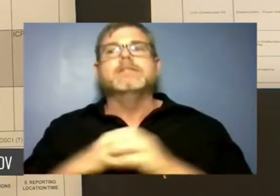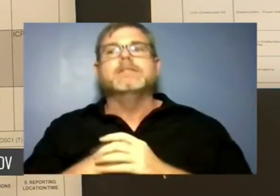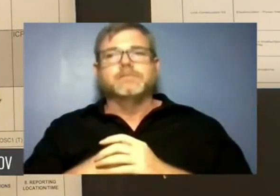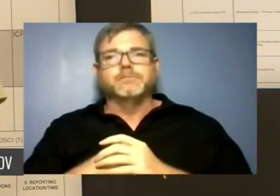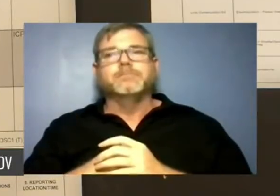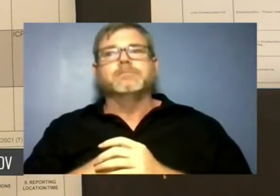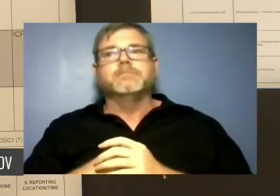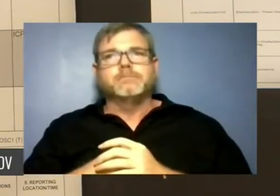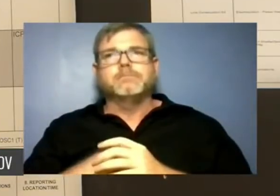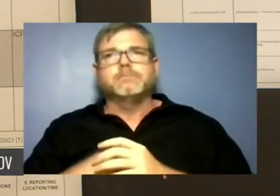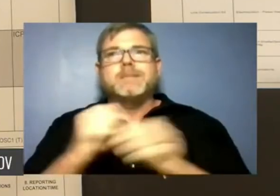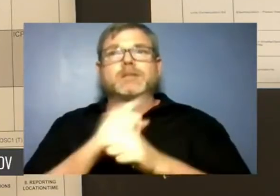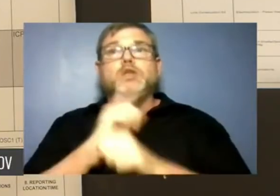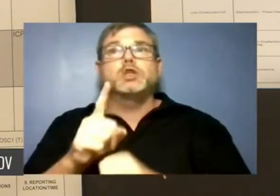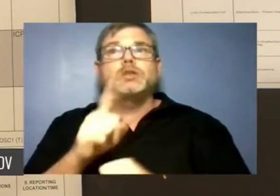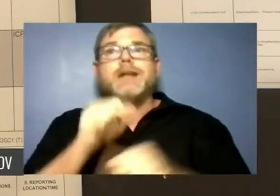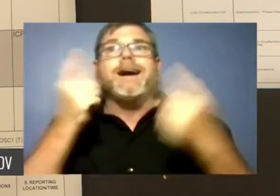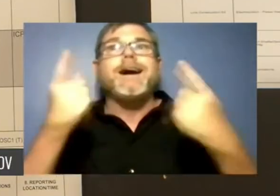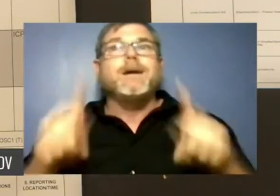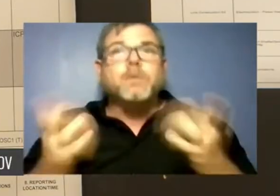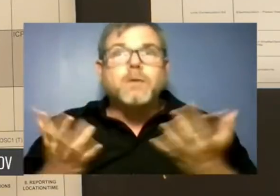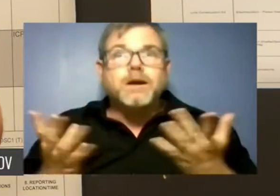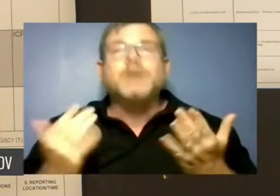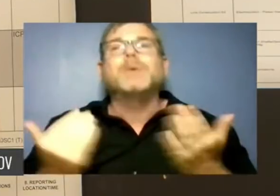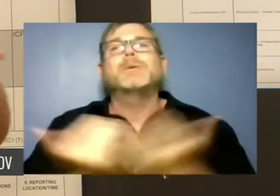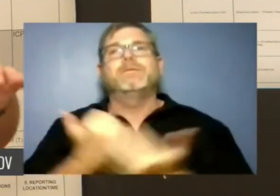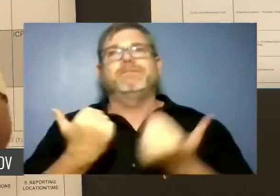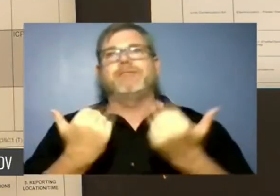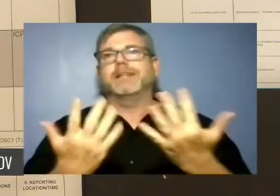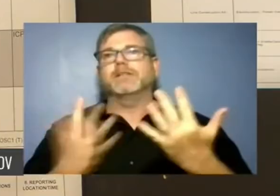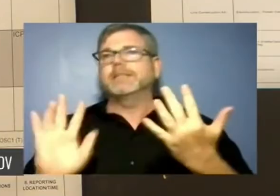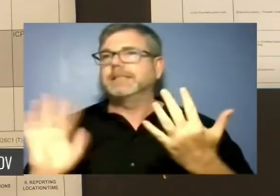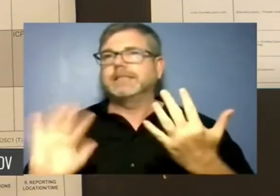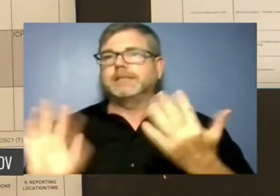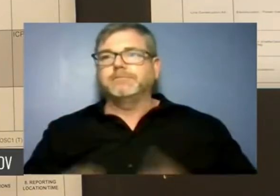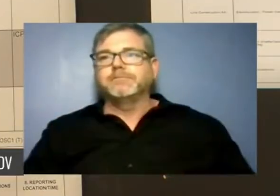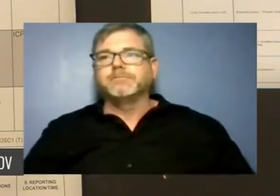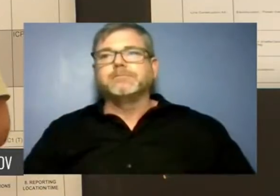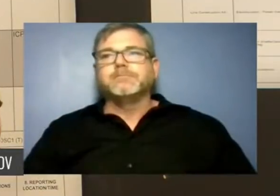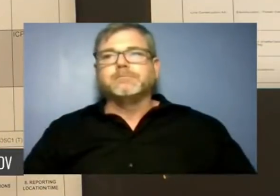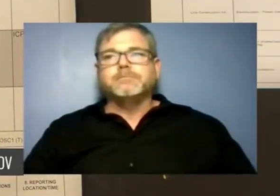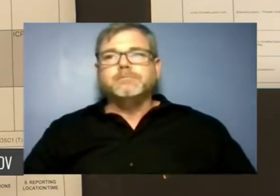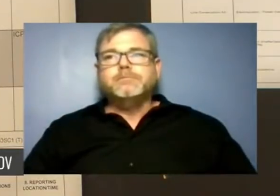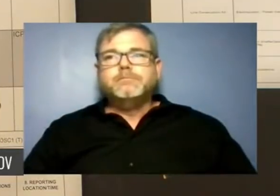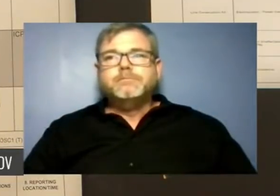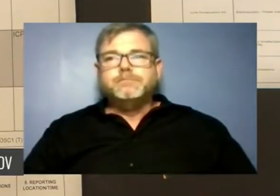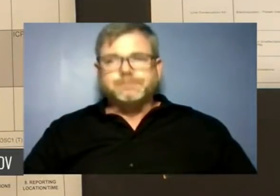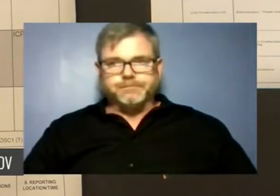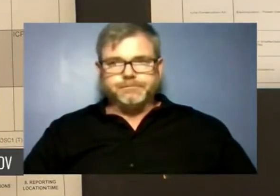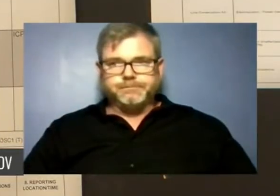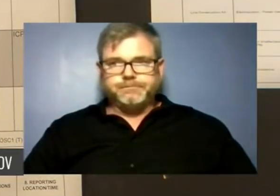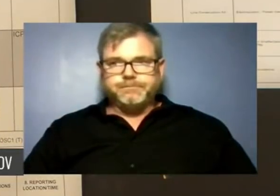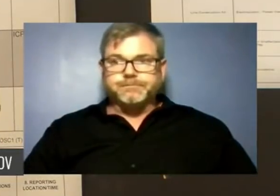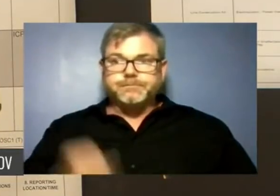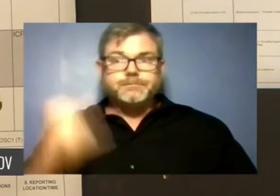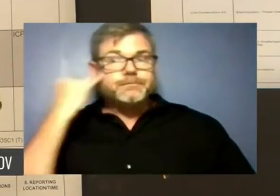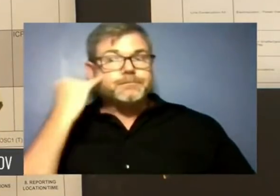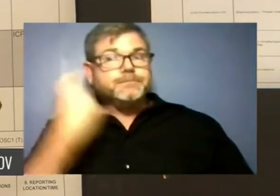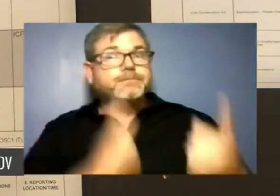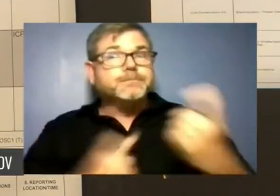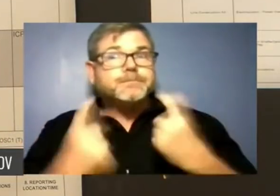lot of questions. We'll continue to get information. If you have your questions, go ahead, post them. We'll get back to you. We'll get that order up on the Facebook